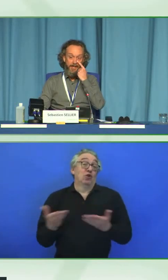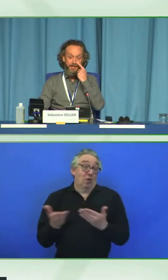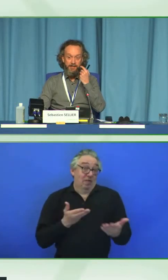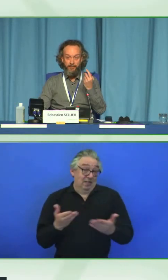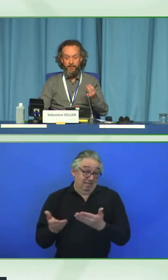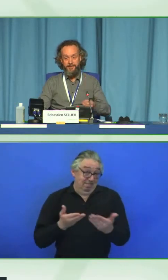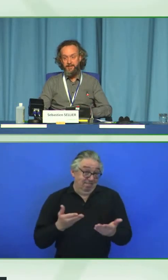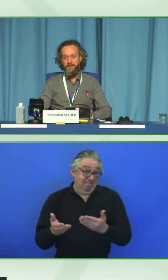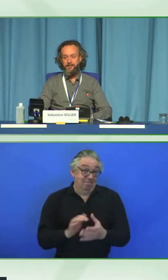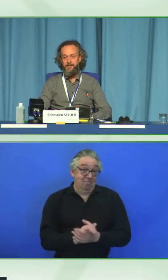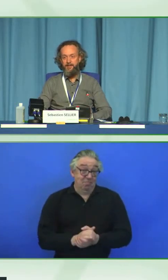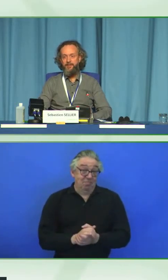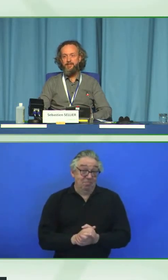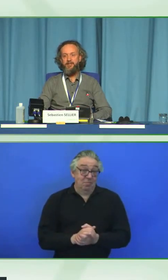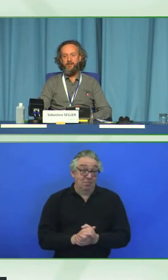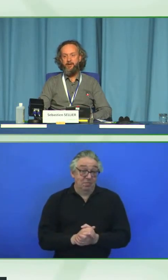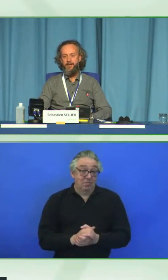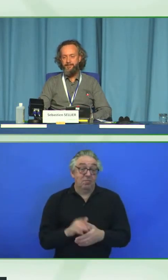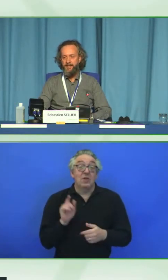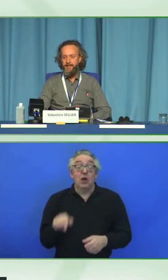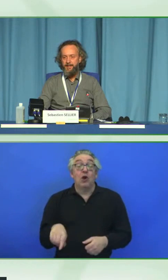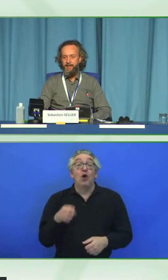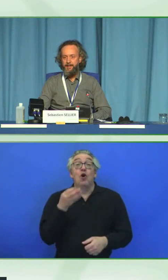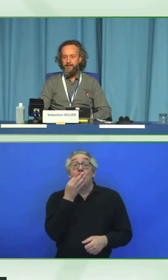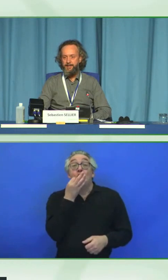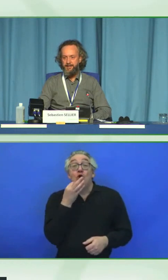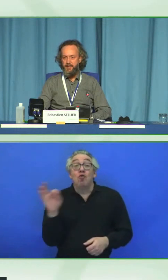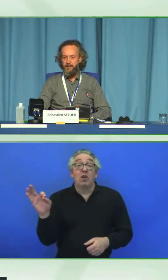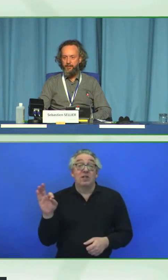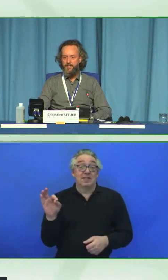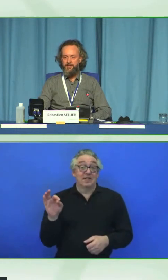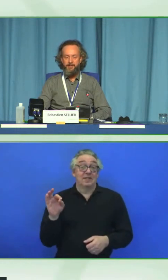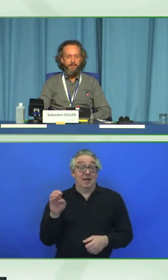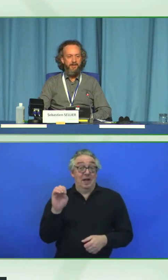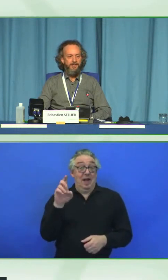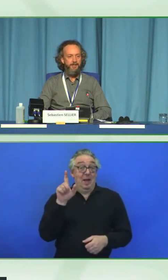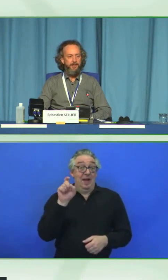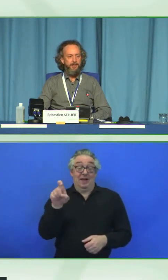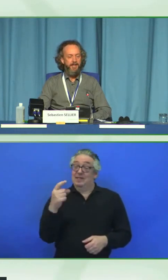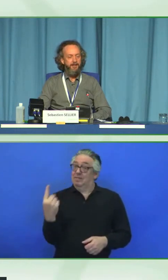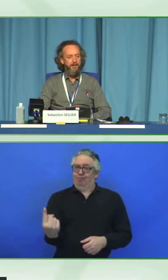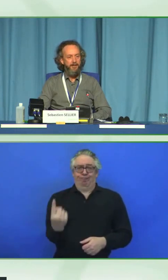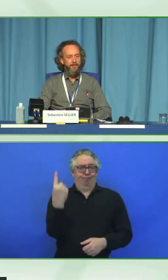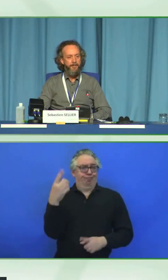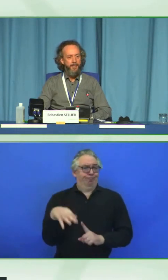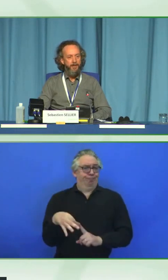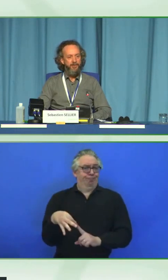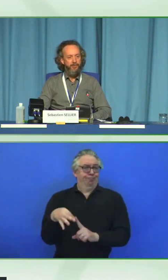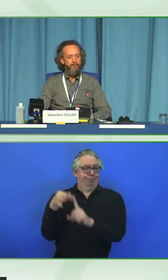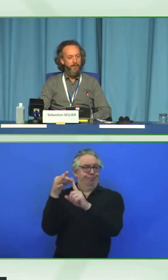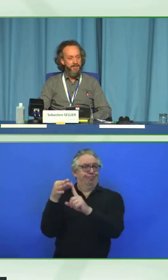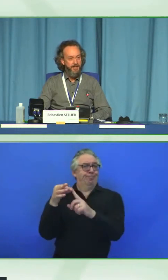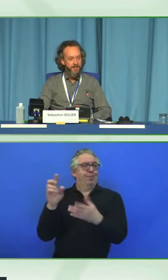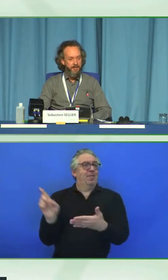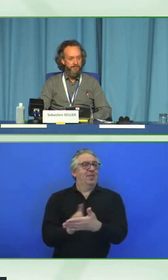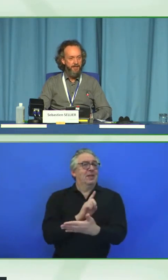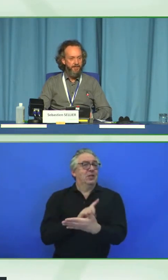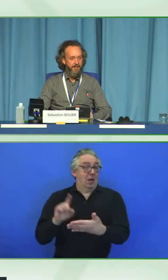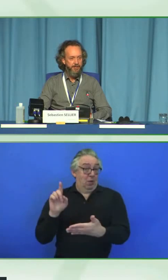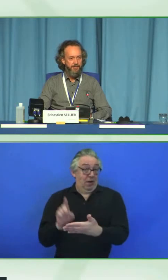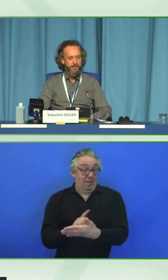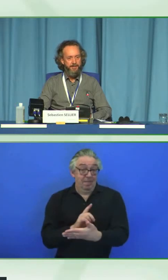So Elix in France is the unique dictionary in sign language that can do